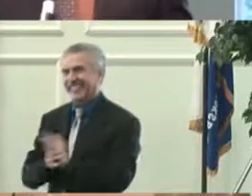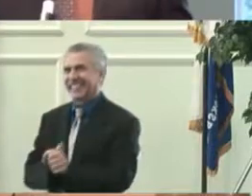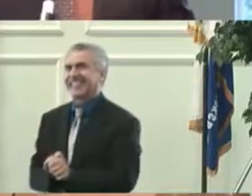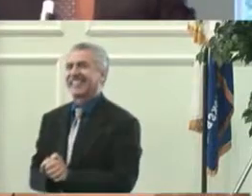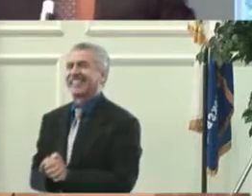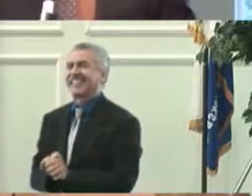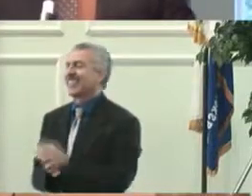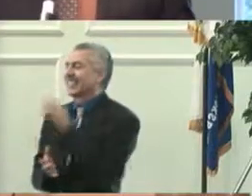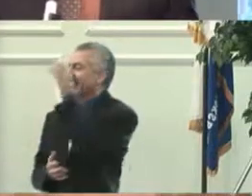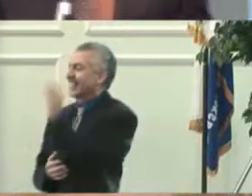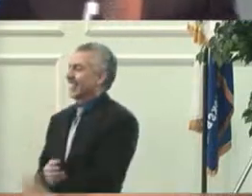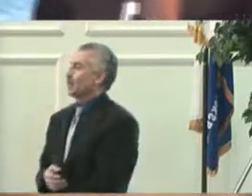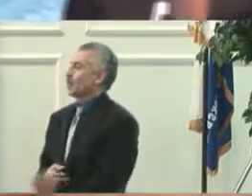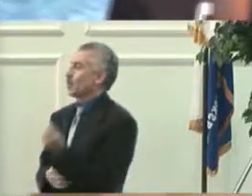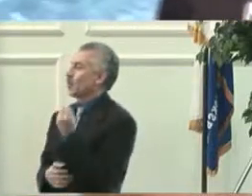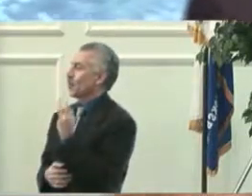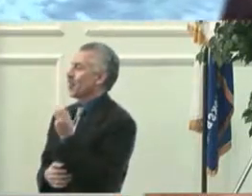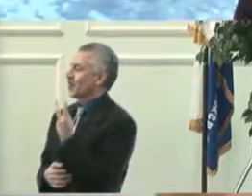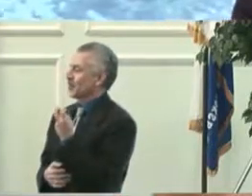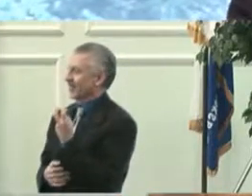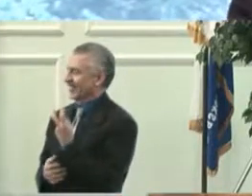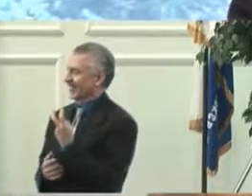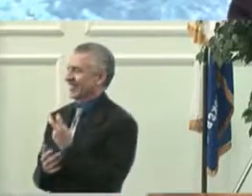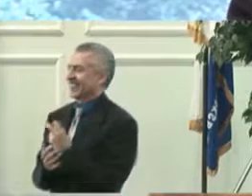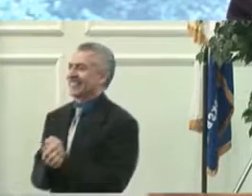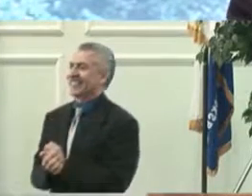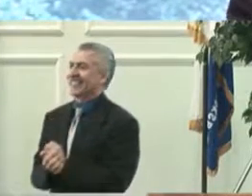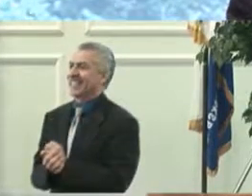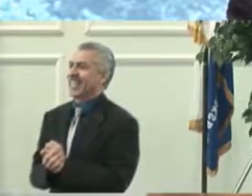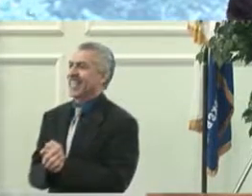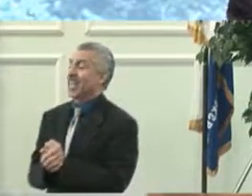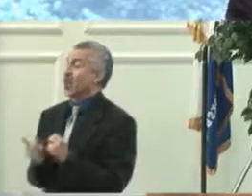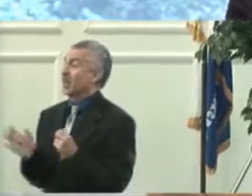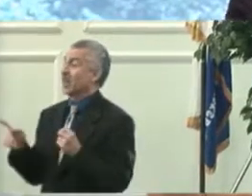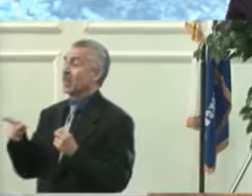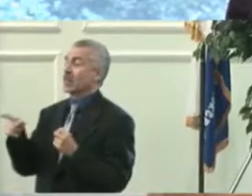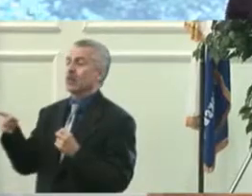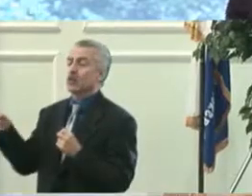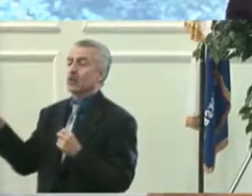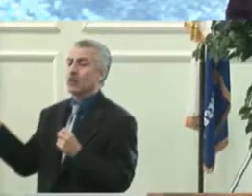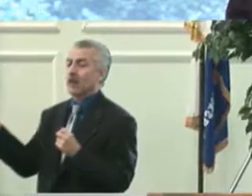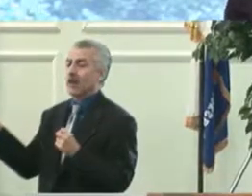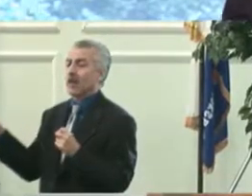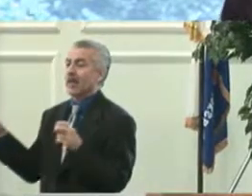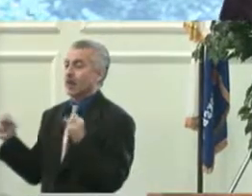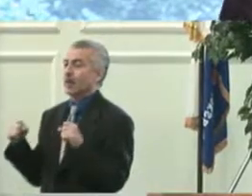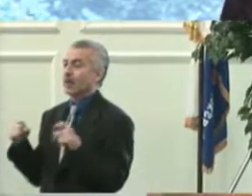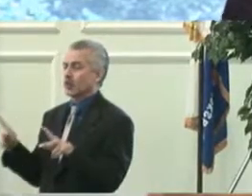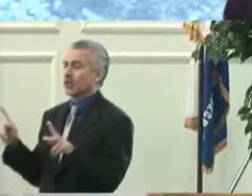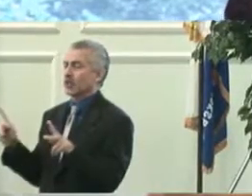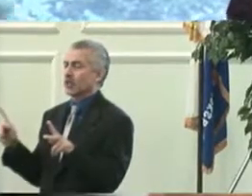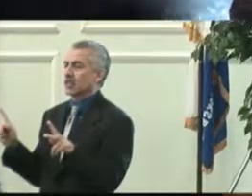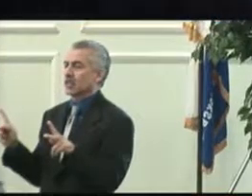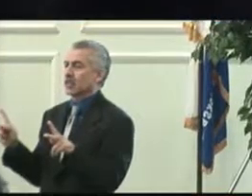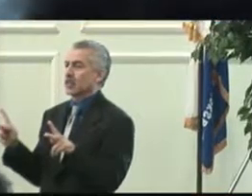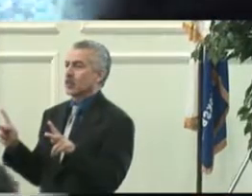at Daniel chapter 12. Now, how many of you have had the privilege and the opportunity to come to the meetings